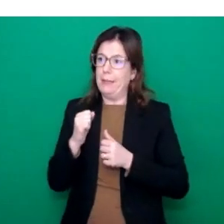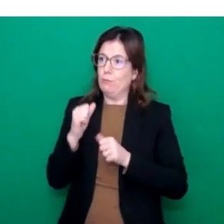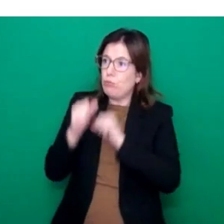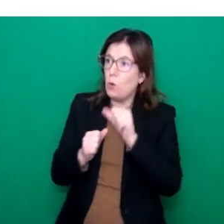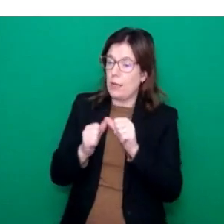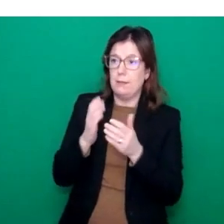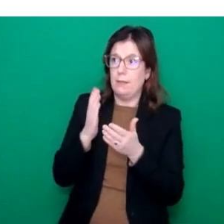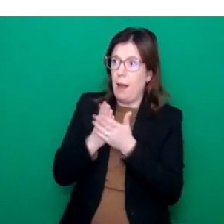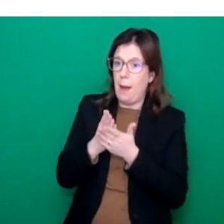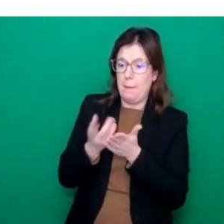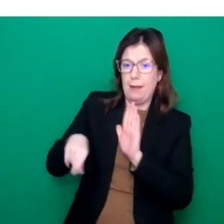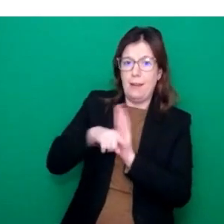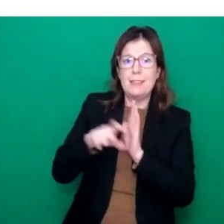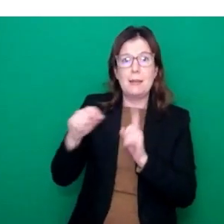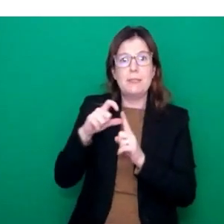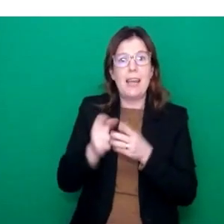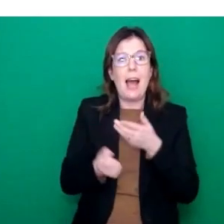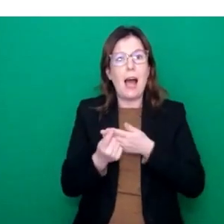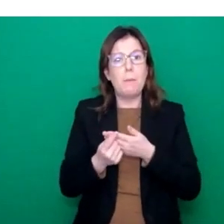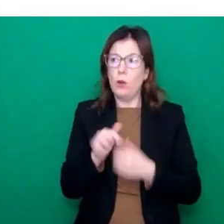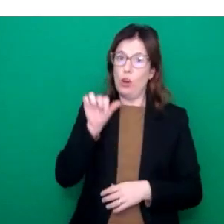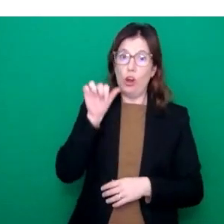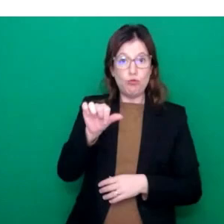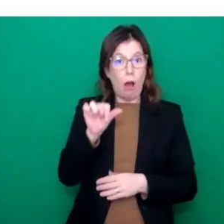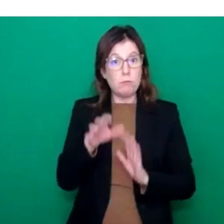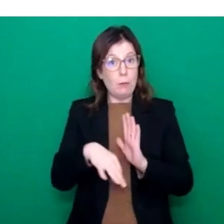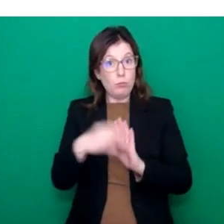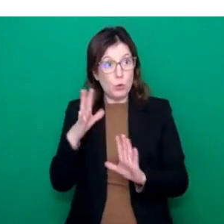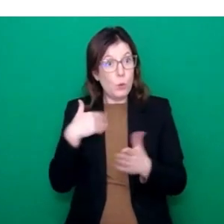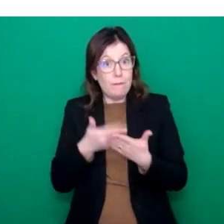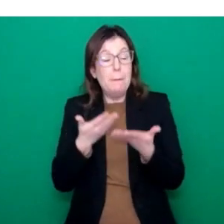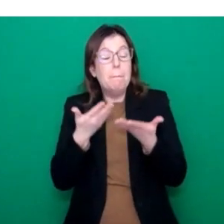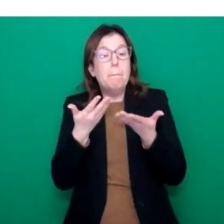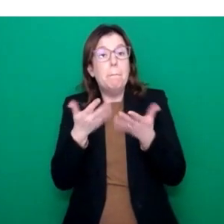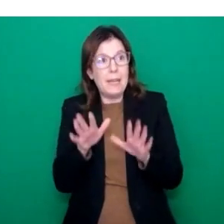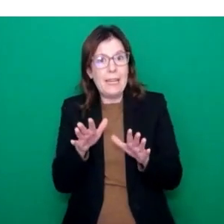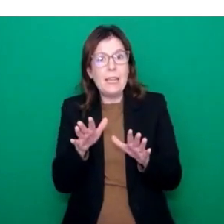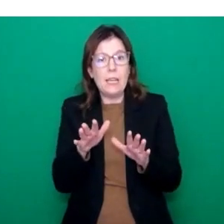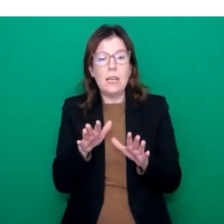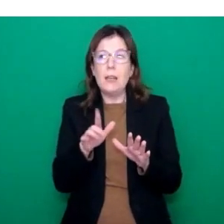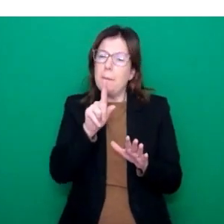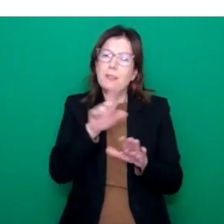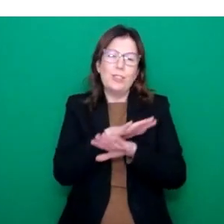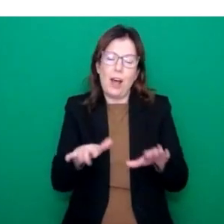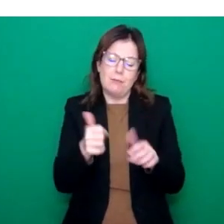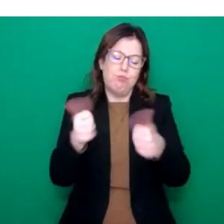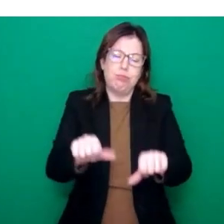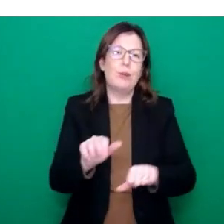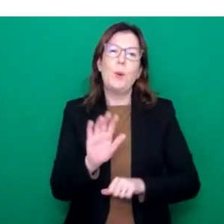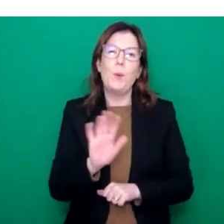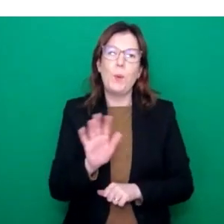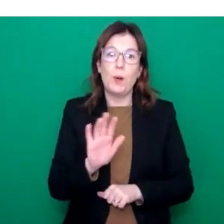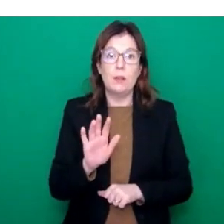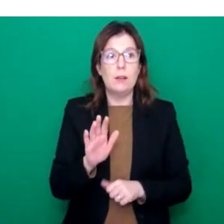say, Leila, that there has been progress in that. That isn't to say that that's an issue that's resolved by any stretch, but I think there is much